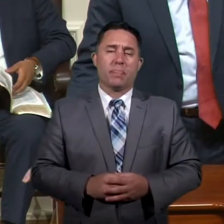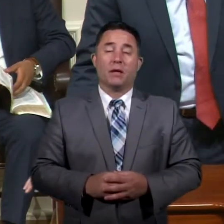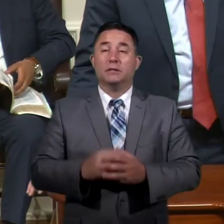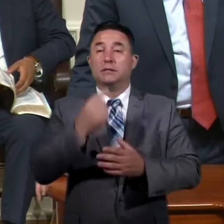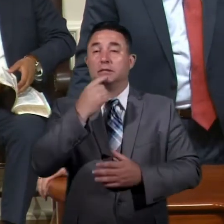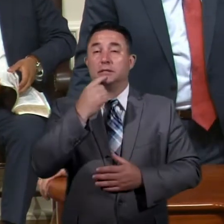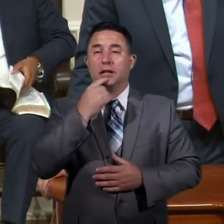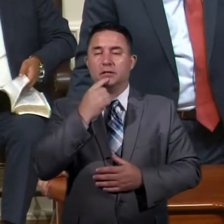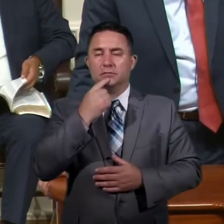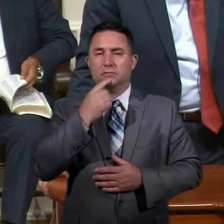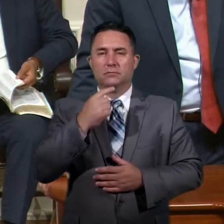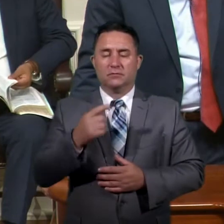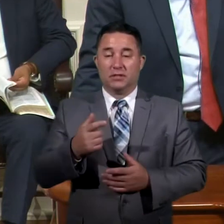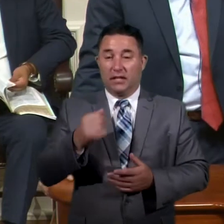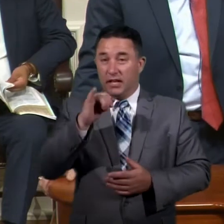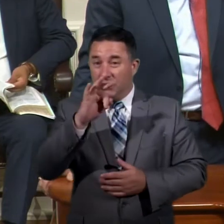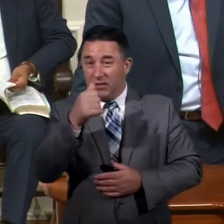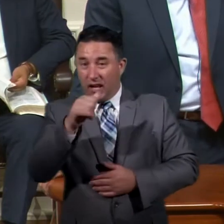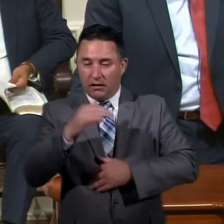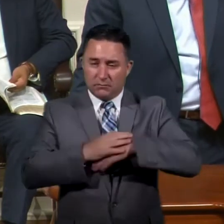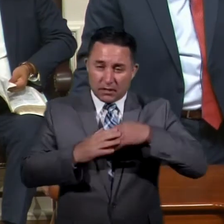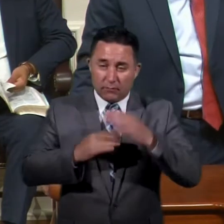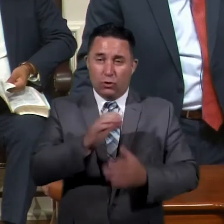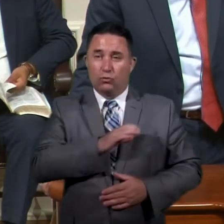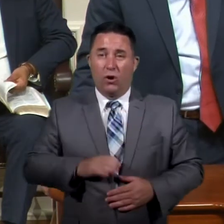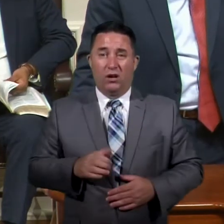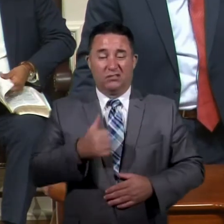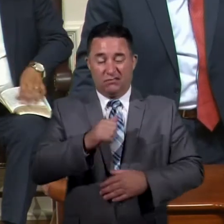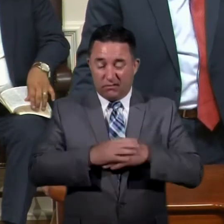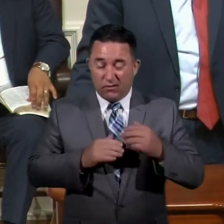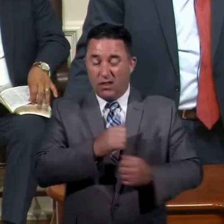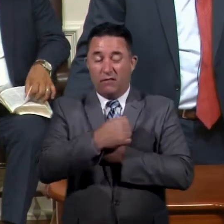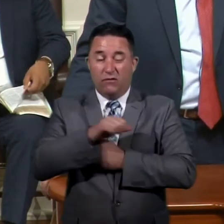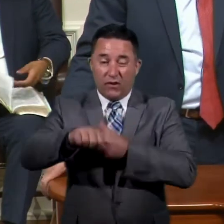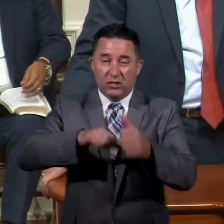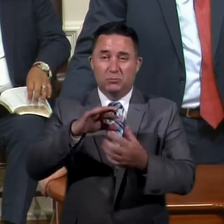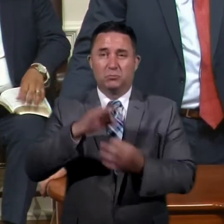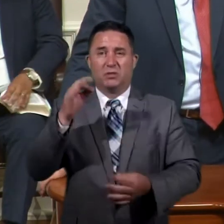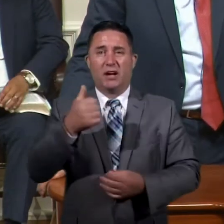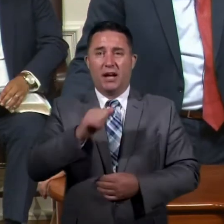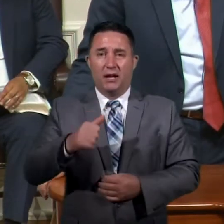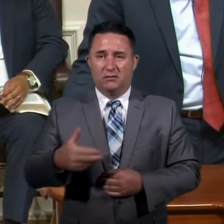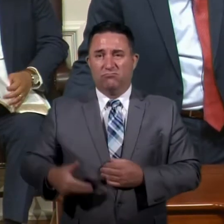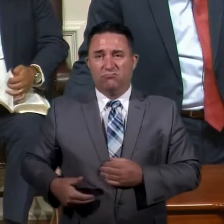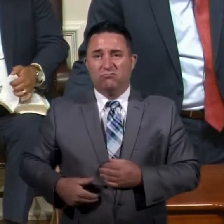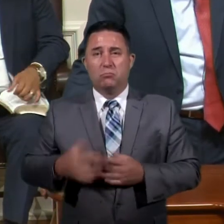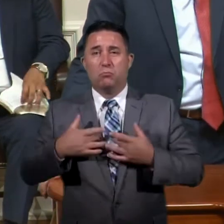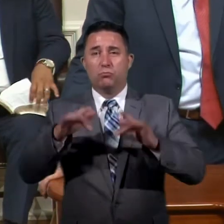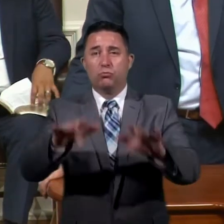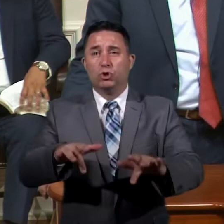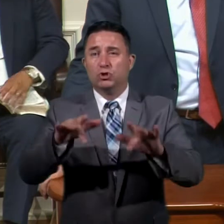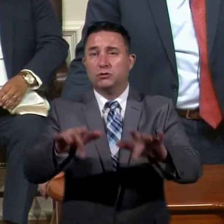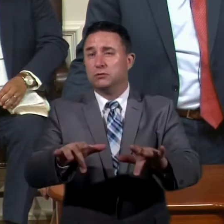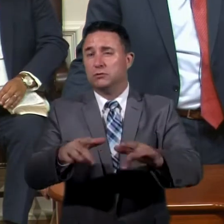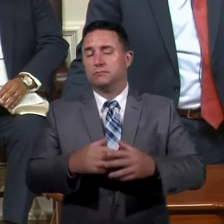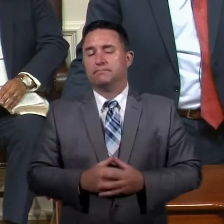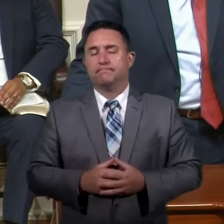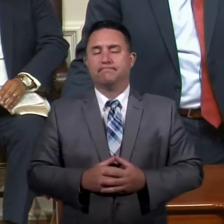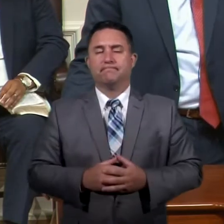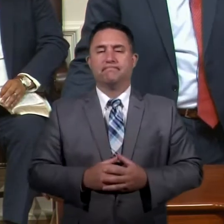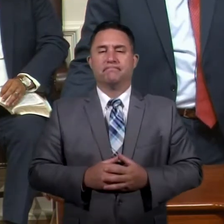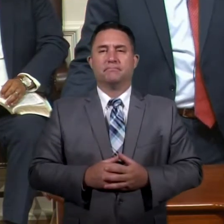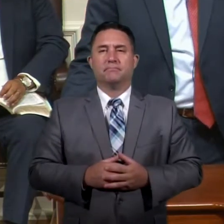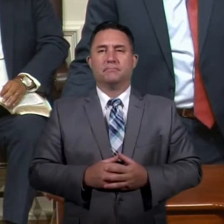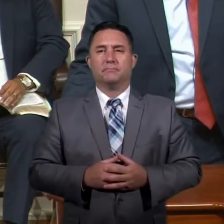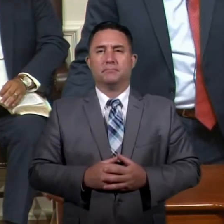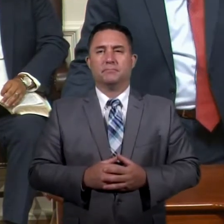Bible says, there be therefore any consolation in Christ, any comfort of love, any fellowship of the Spirit, any bowels of mercies. Por tanto, si hay alguna